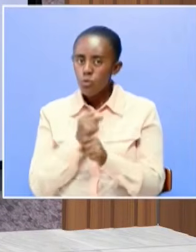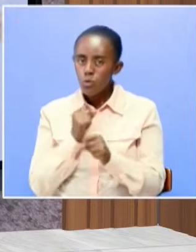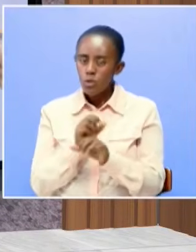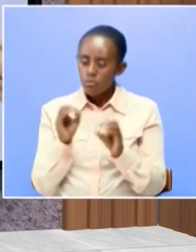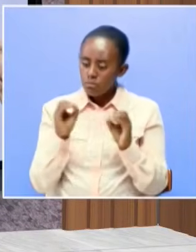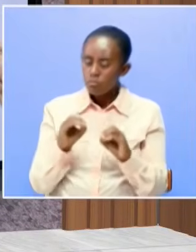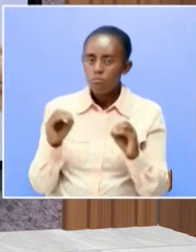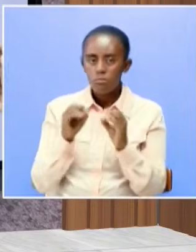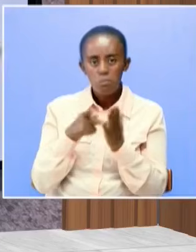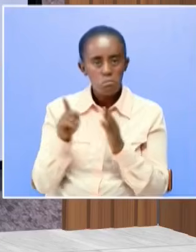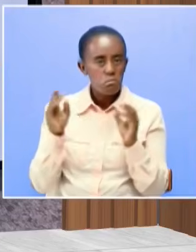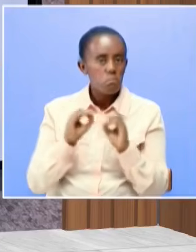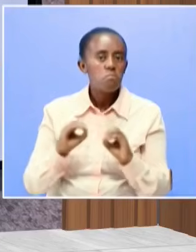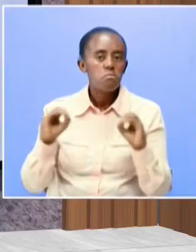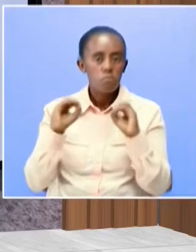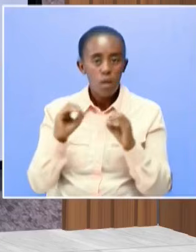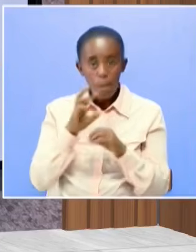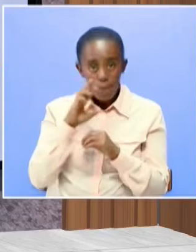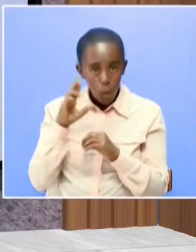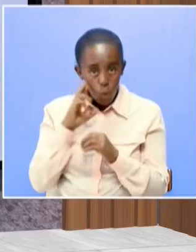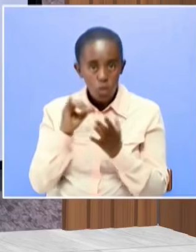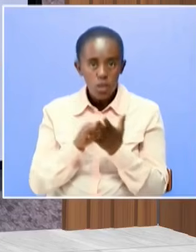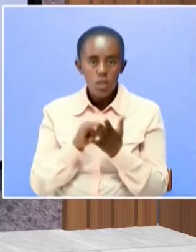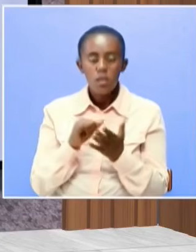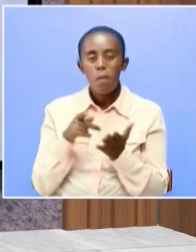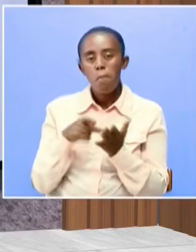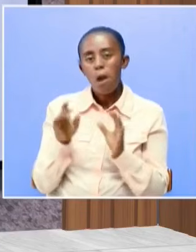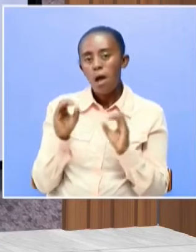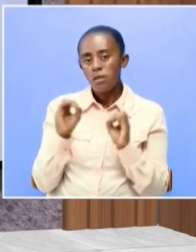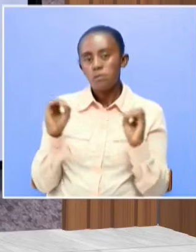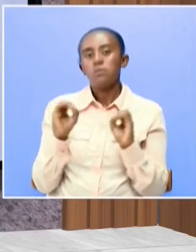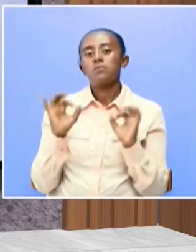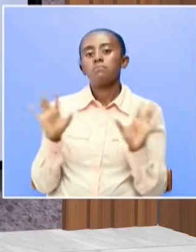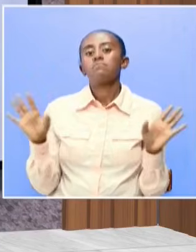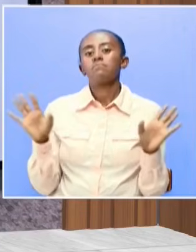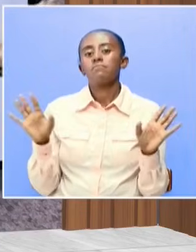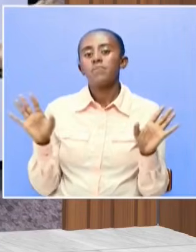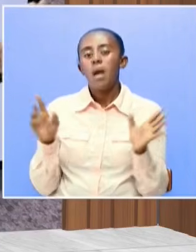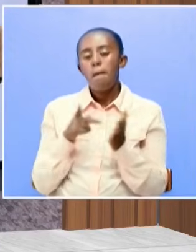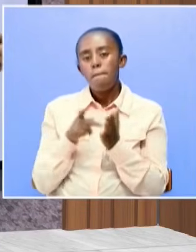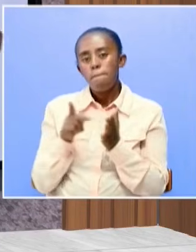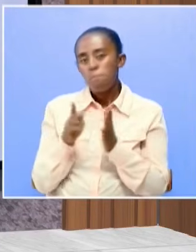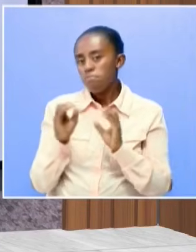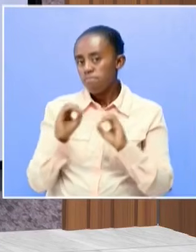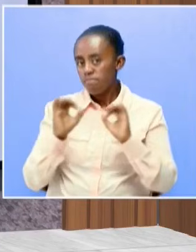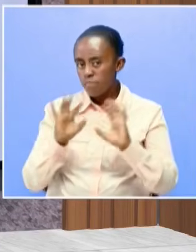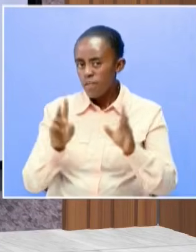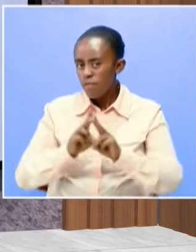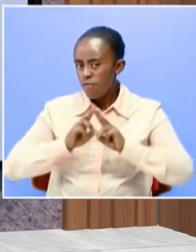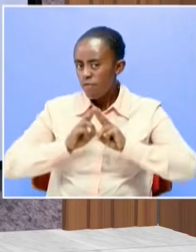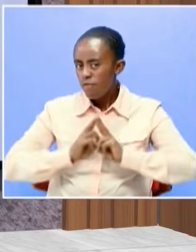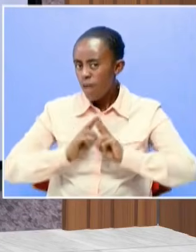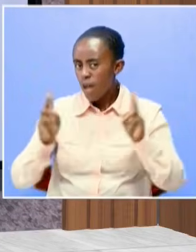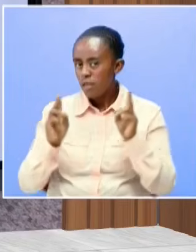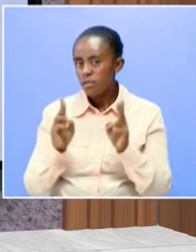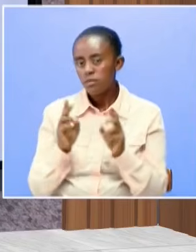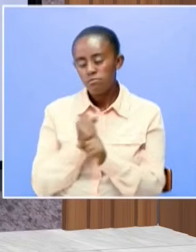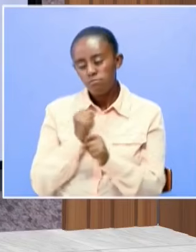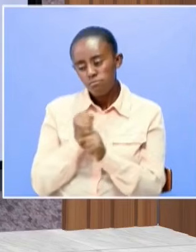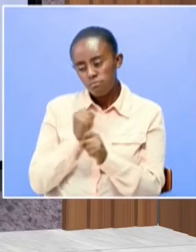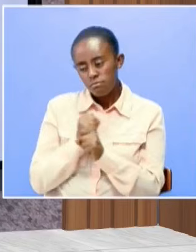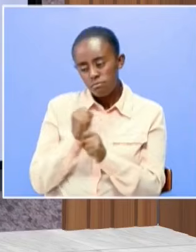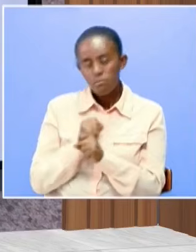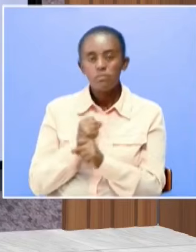without payment. Because that is priceless work. Priceless work. It's very valuable work